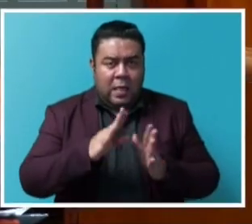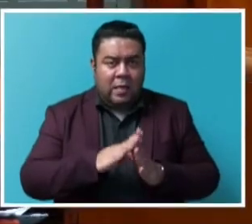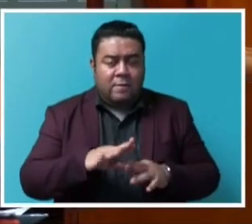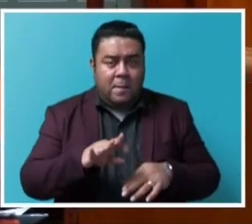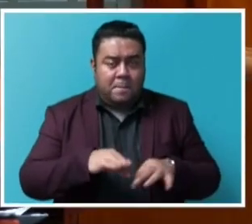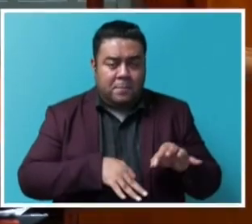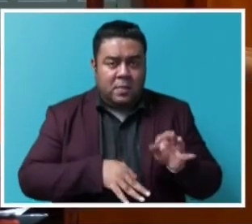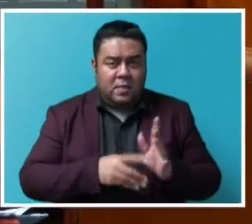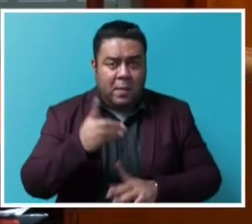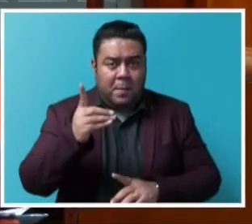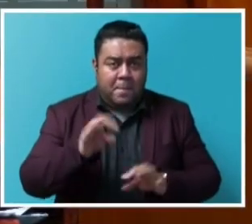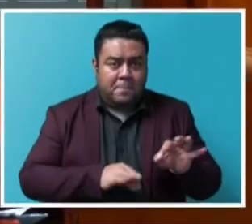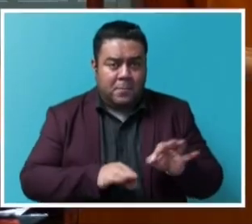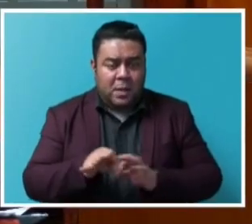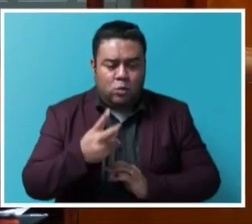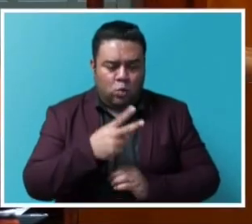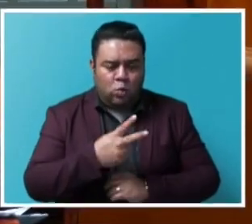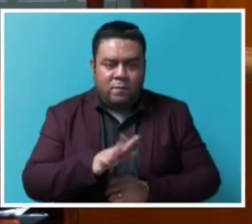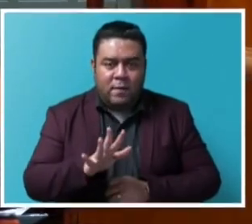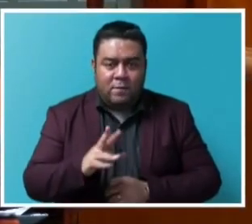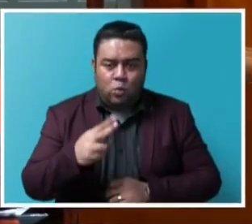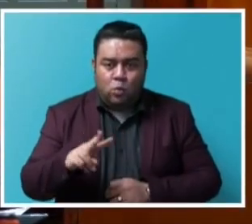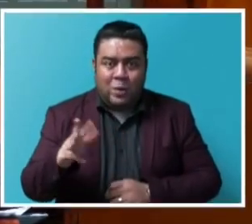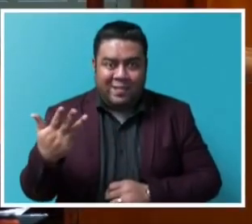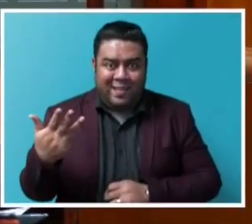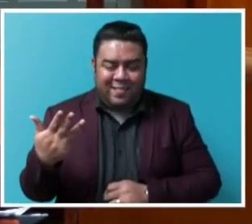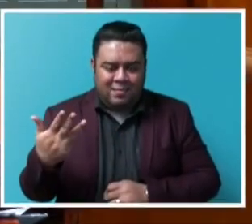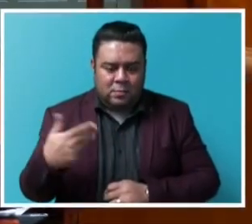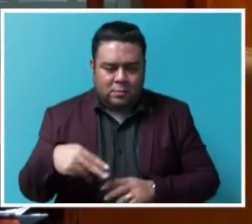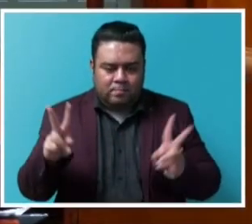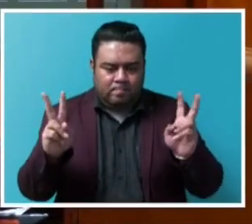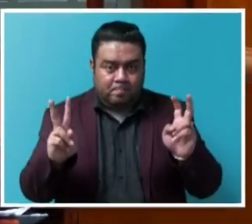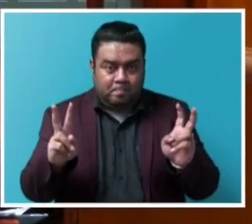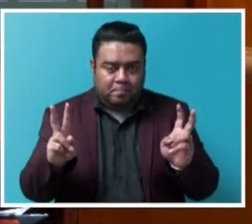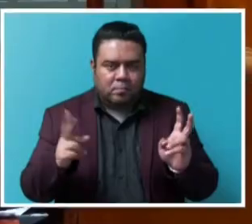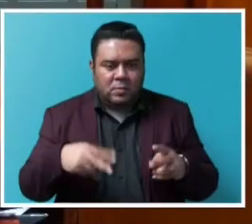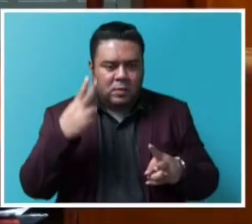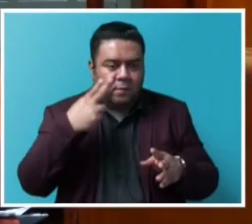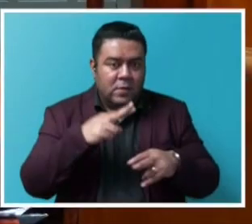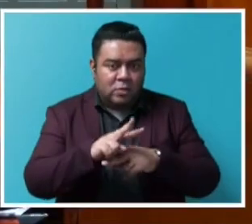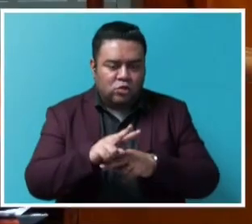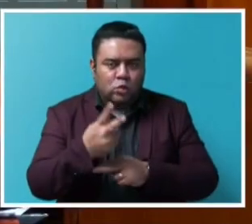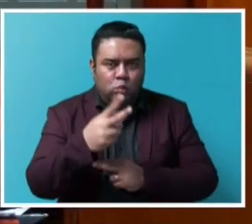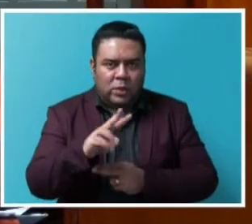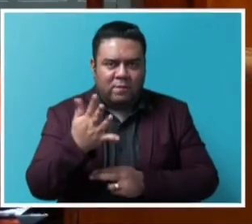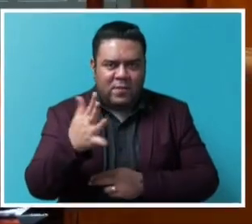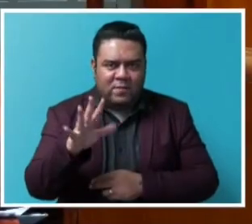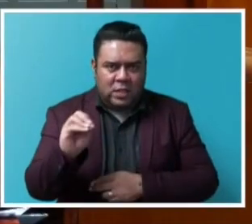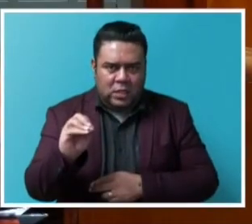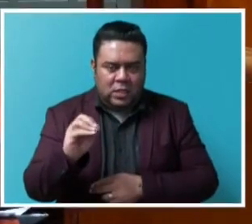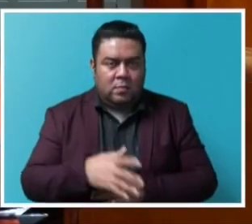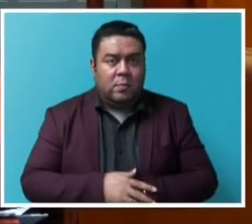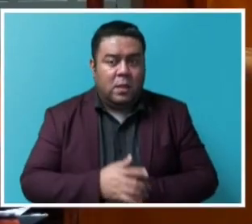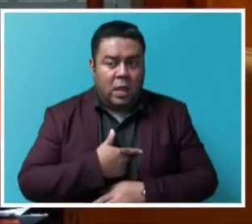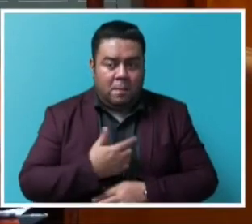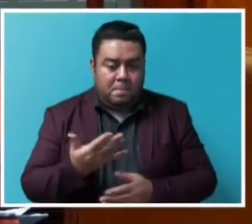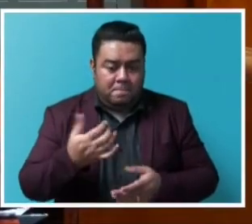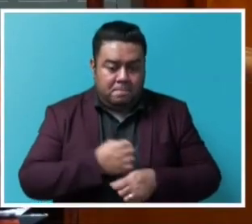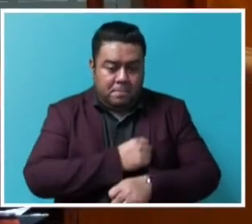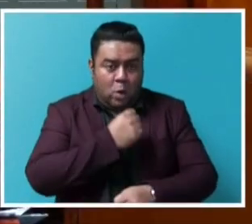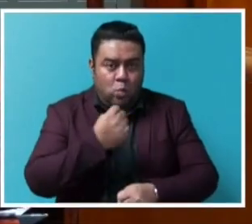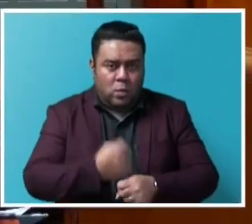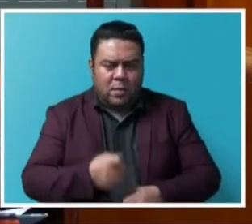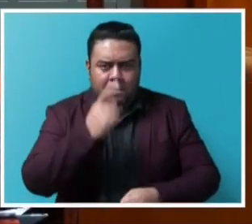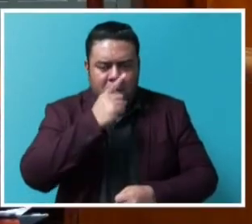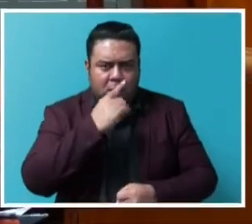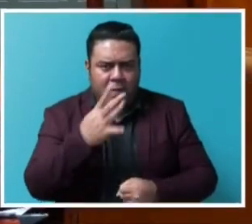Plan 2025-2029, entitled Vision 2050, empowering the people of